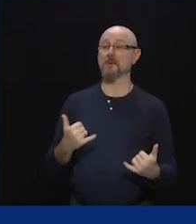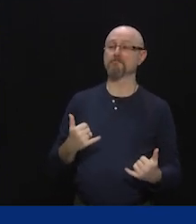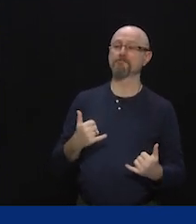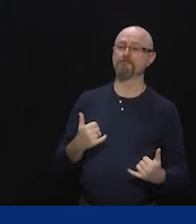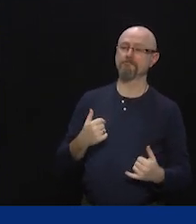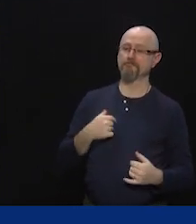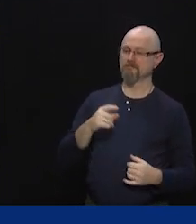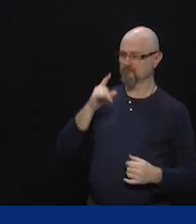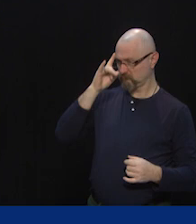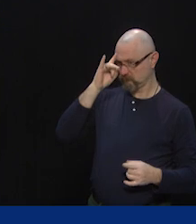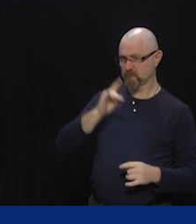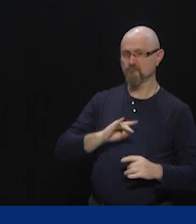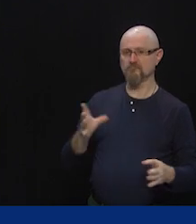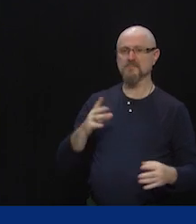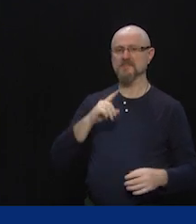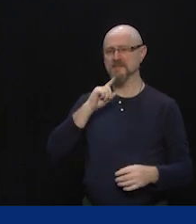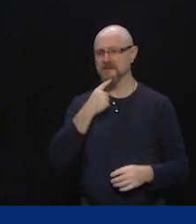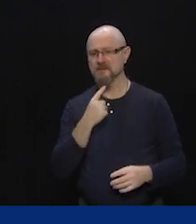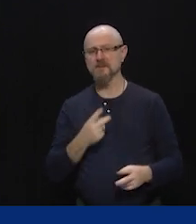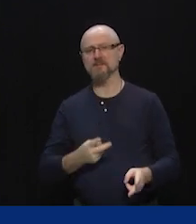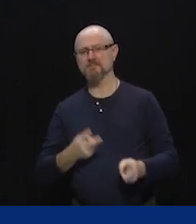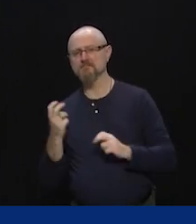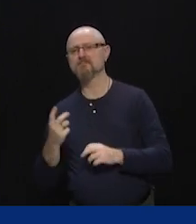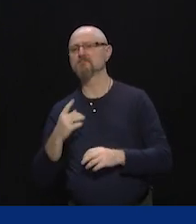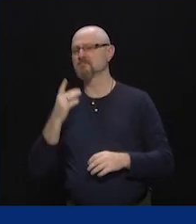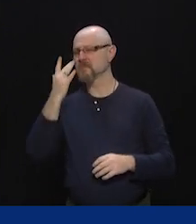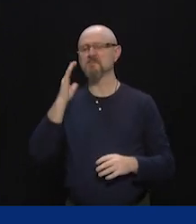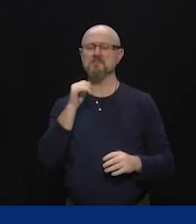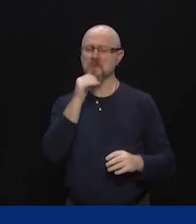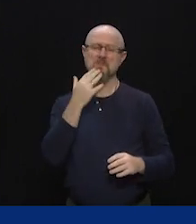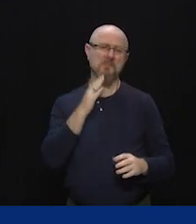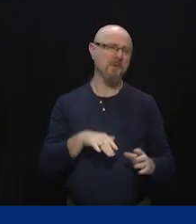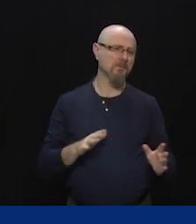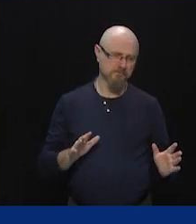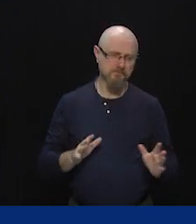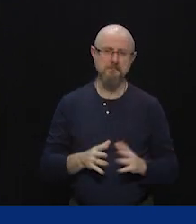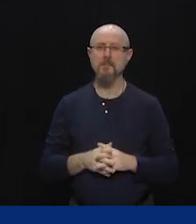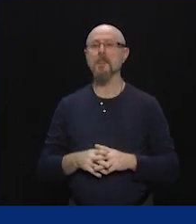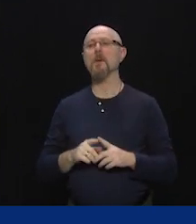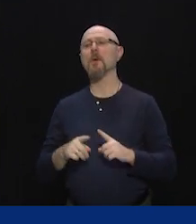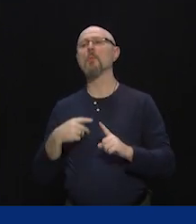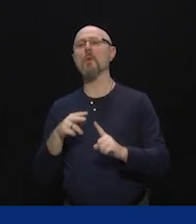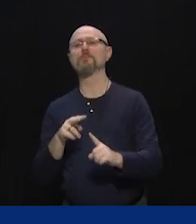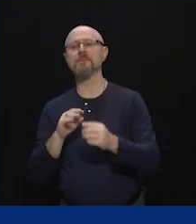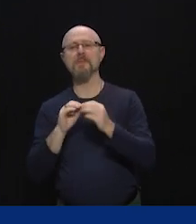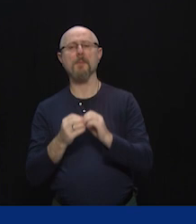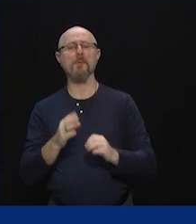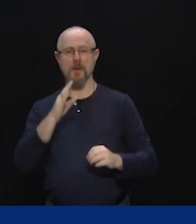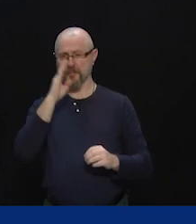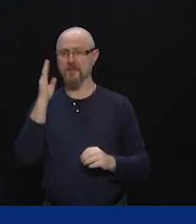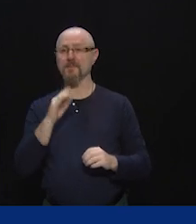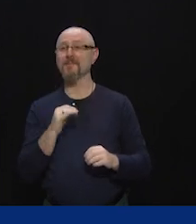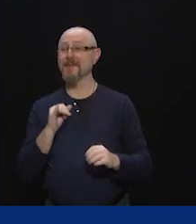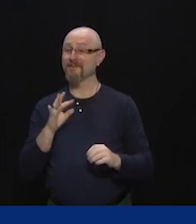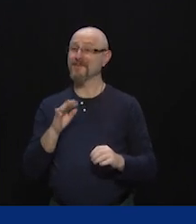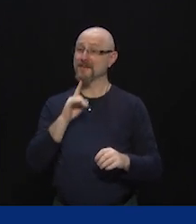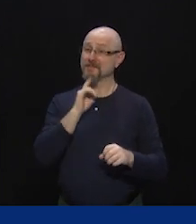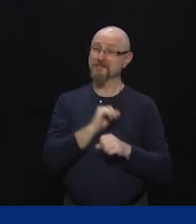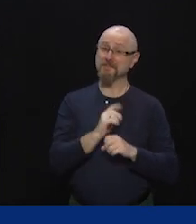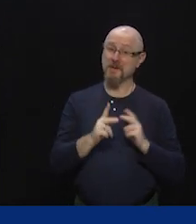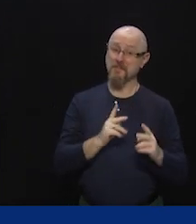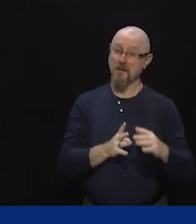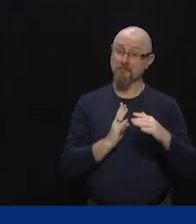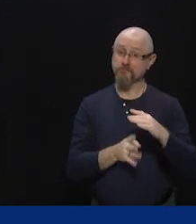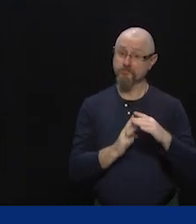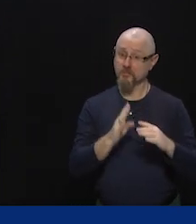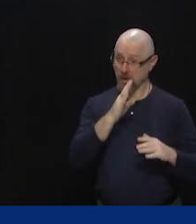cause a severe illness. The risk to our hospital system is simply the numbers. If we have huge numbers of people infected, even